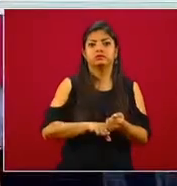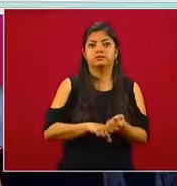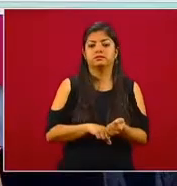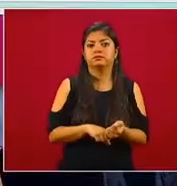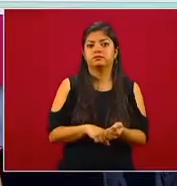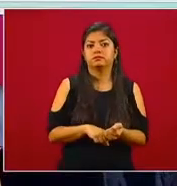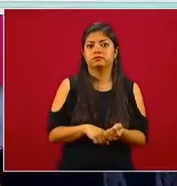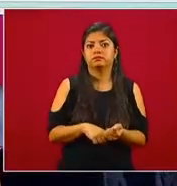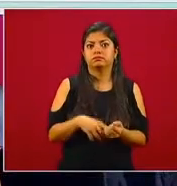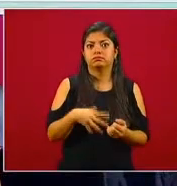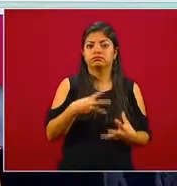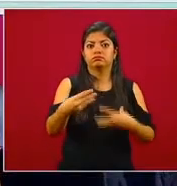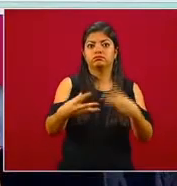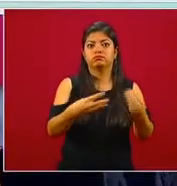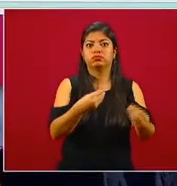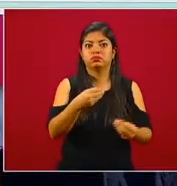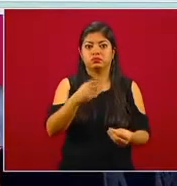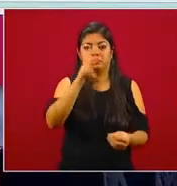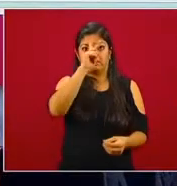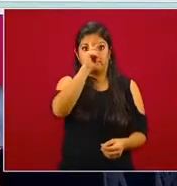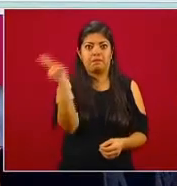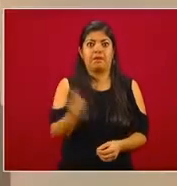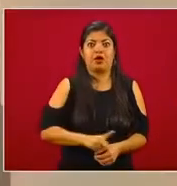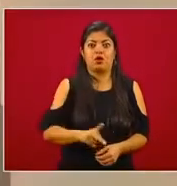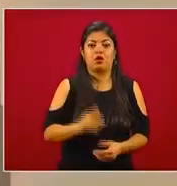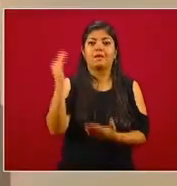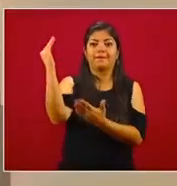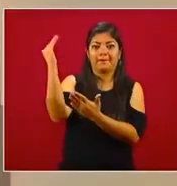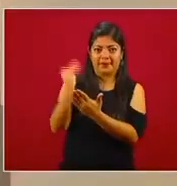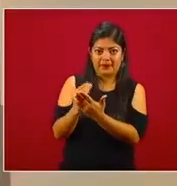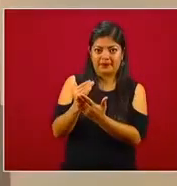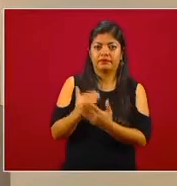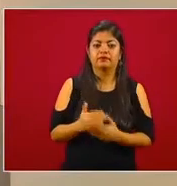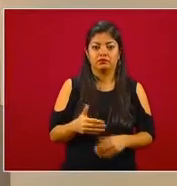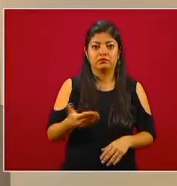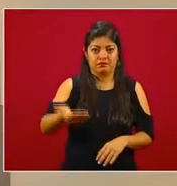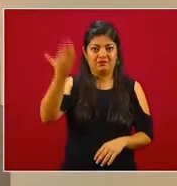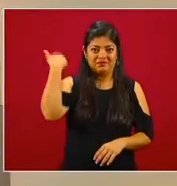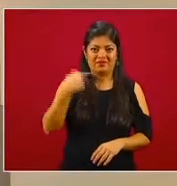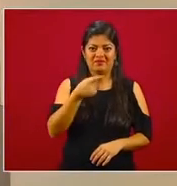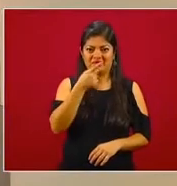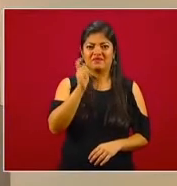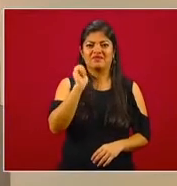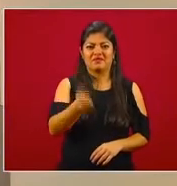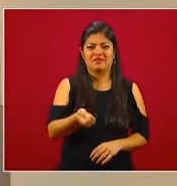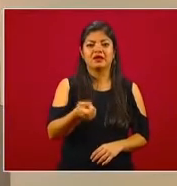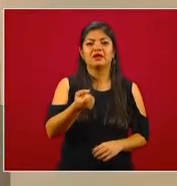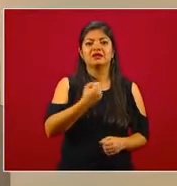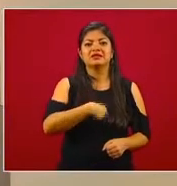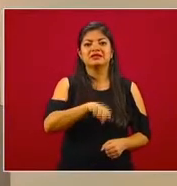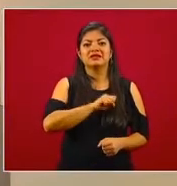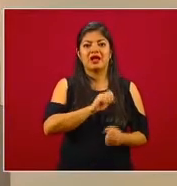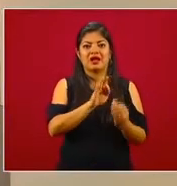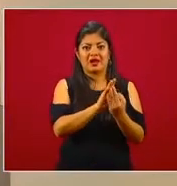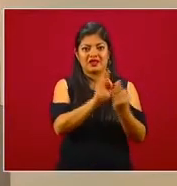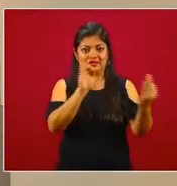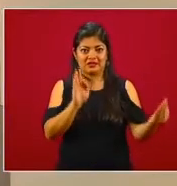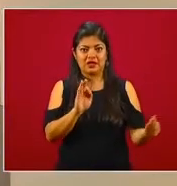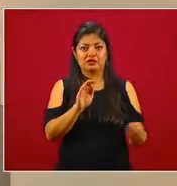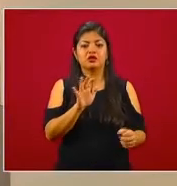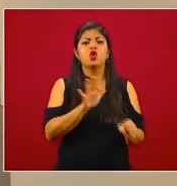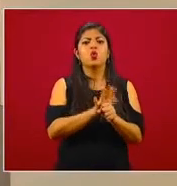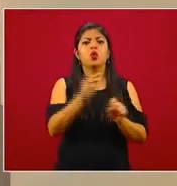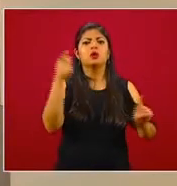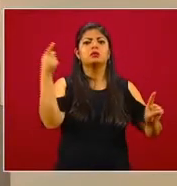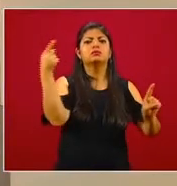were very little days, velocidad y la every single day probabilidad de que haya counts as contagios. Como hemos dicho, la Jornada Nacional de as Sana it Distancia reduces the tiene como probability for